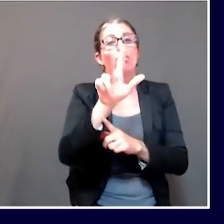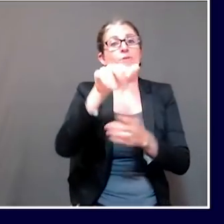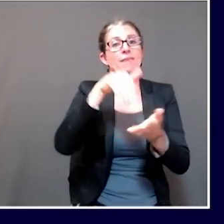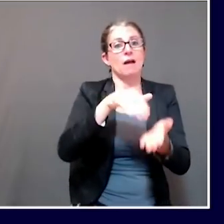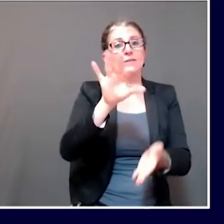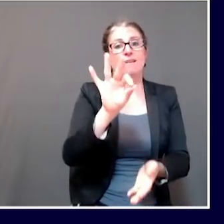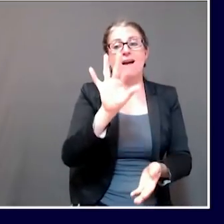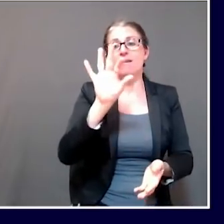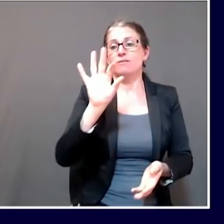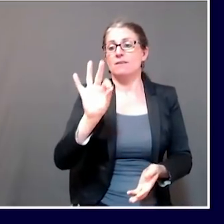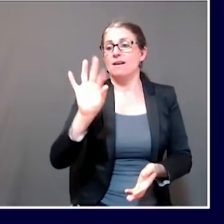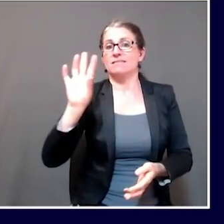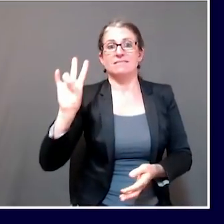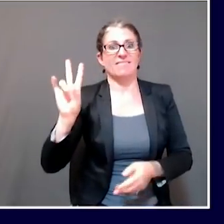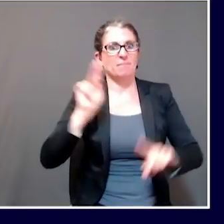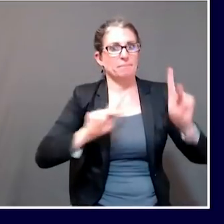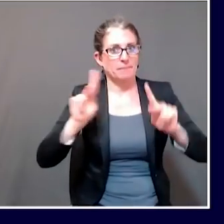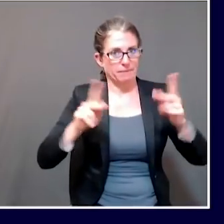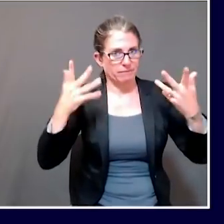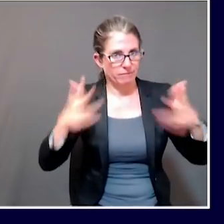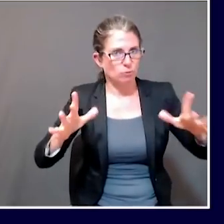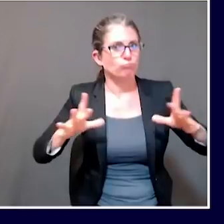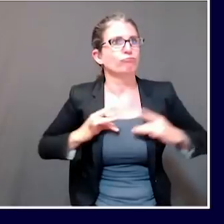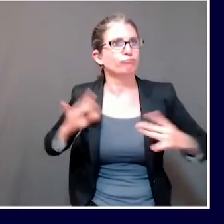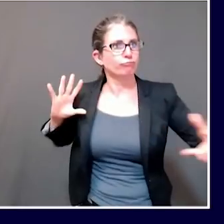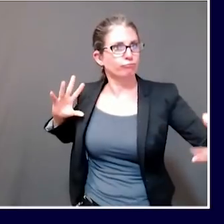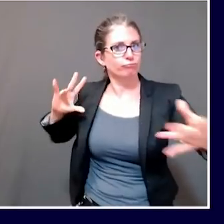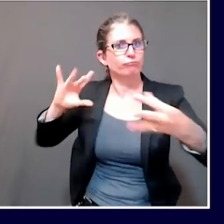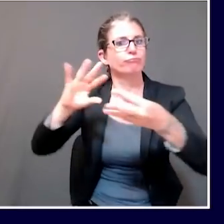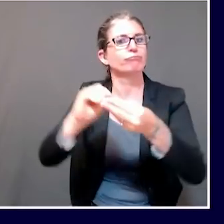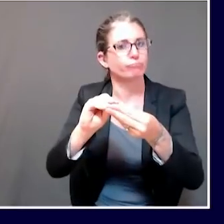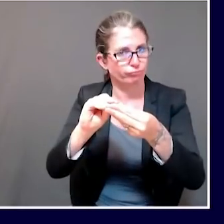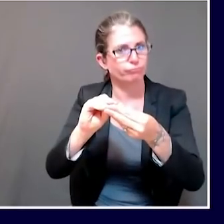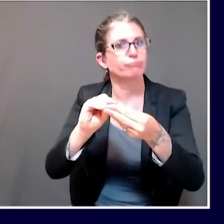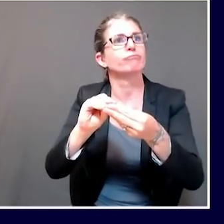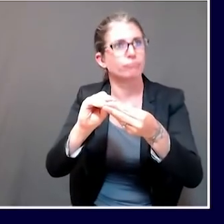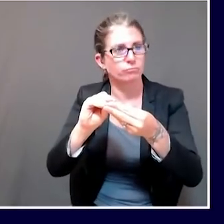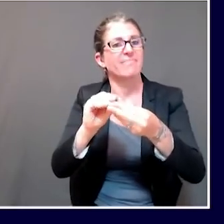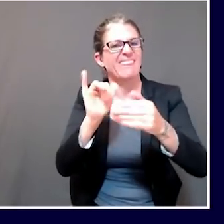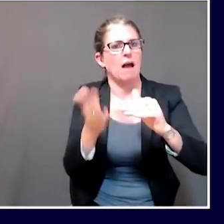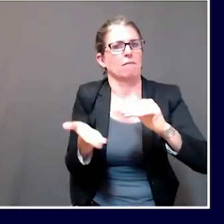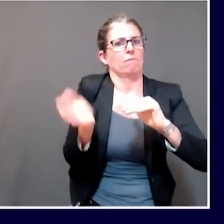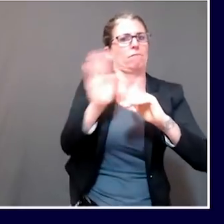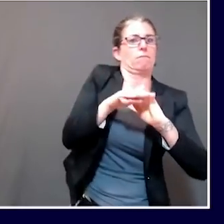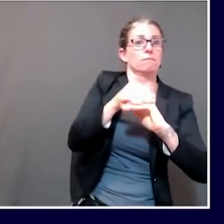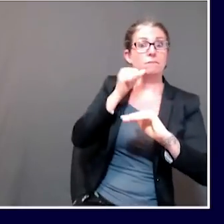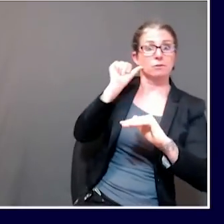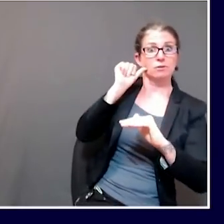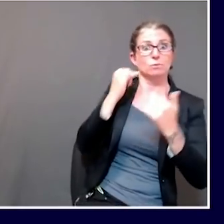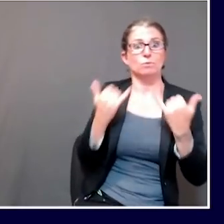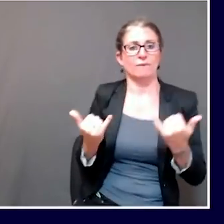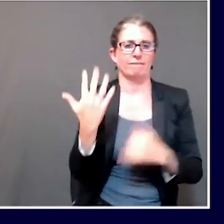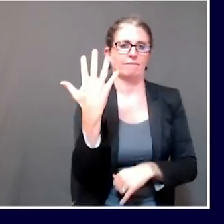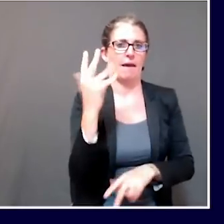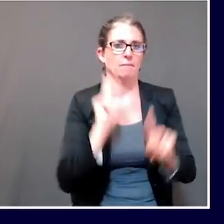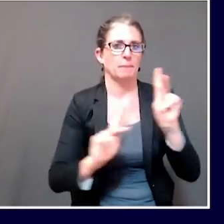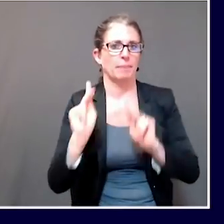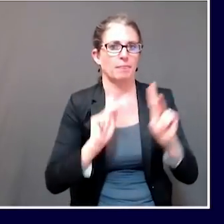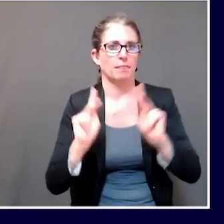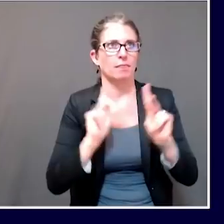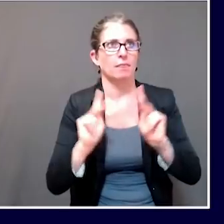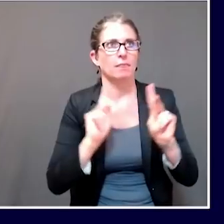3,997 cases of COVID-19. A net increase of 5 cases since yesterday. Of